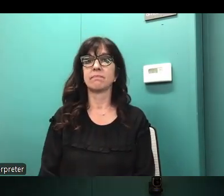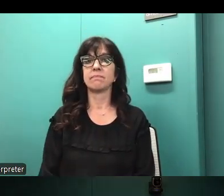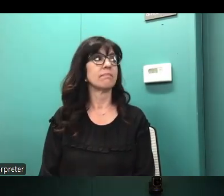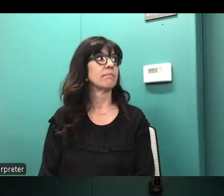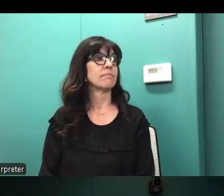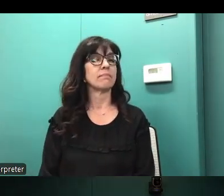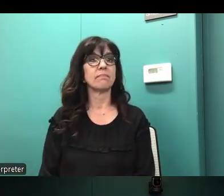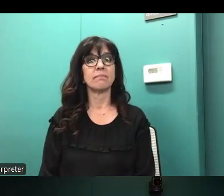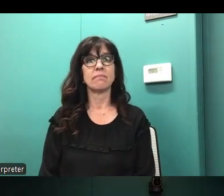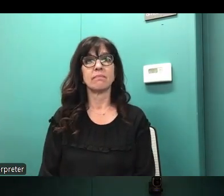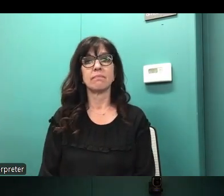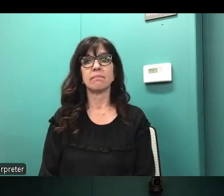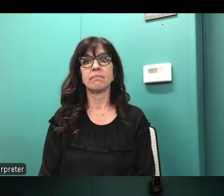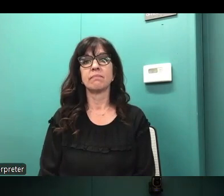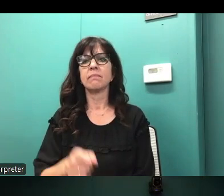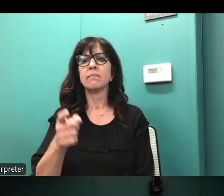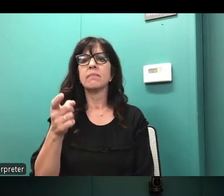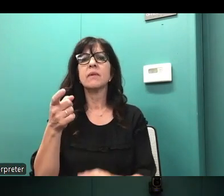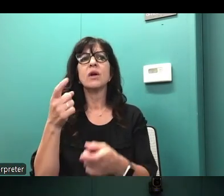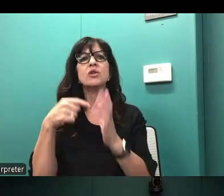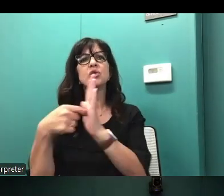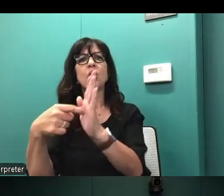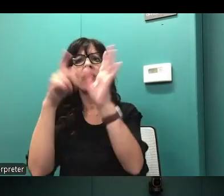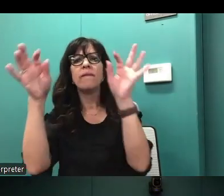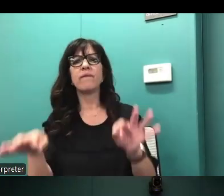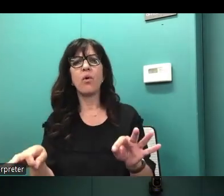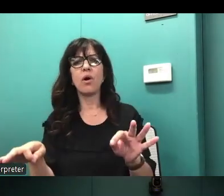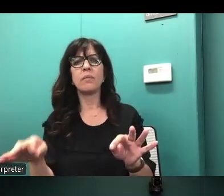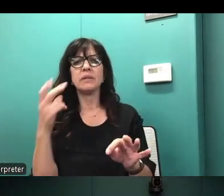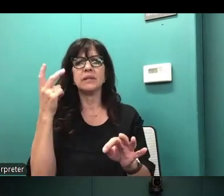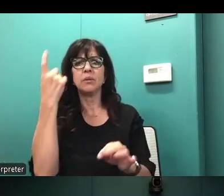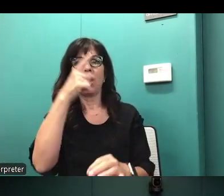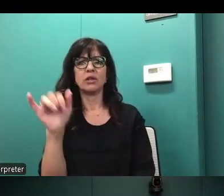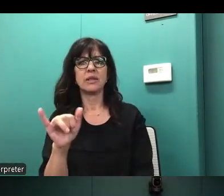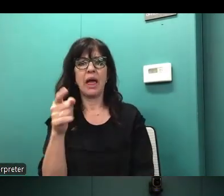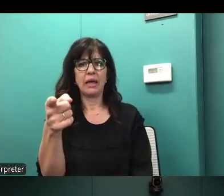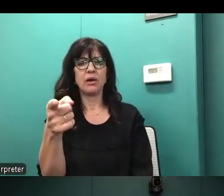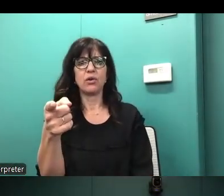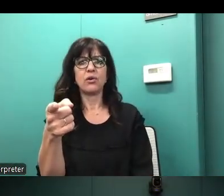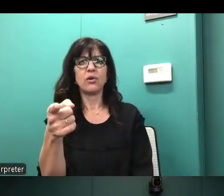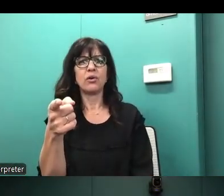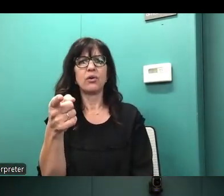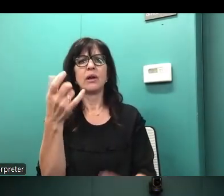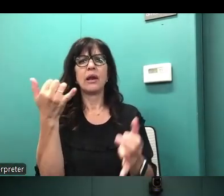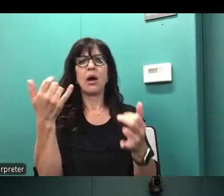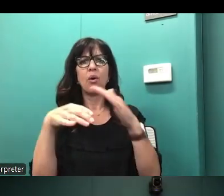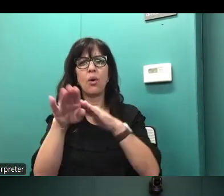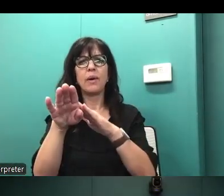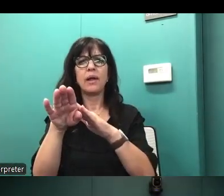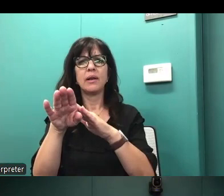this, is the, where the form looks like. I know, it's like Jimmy. Let's go